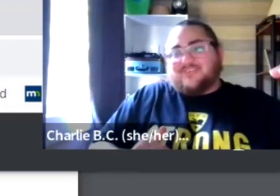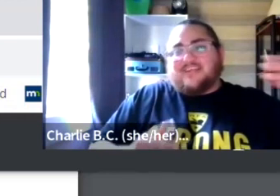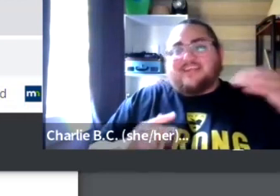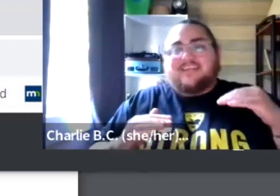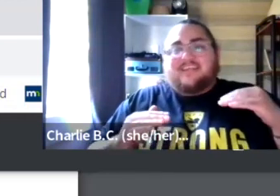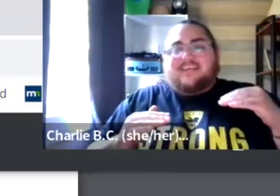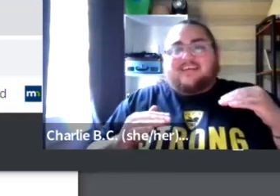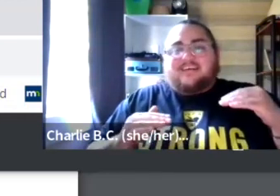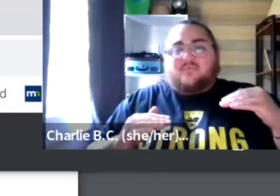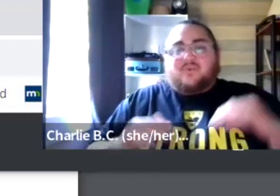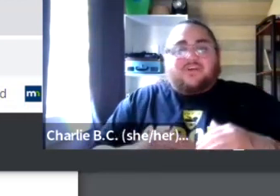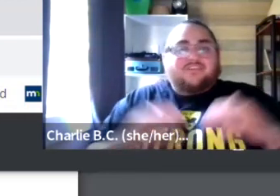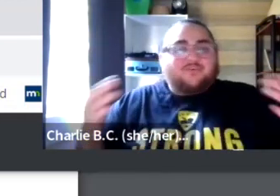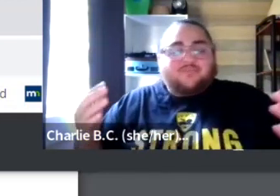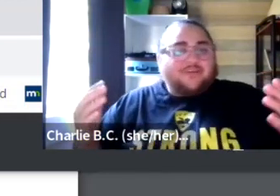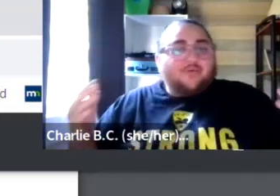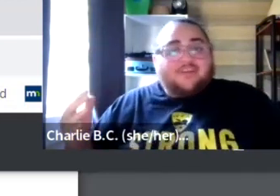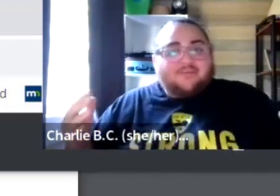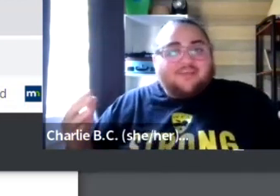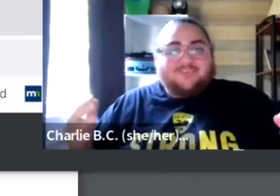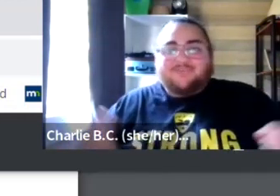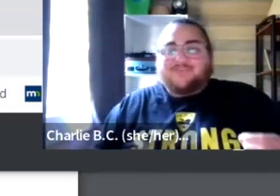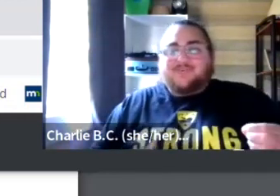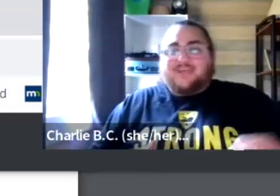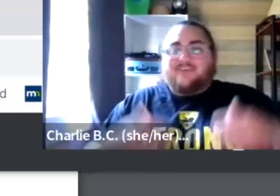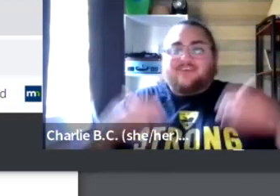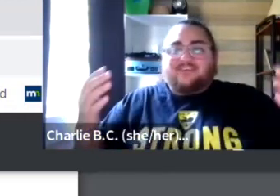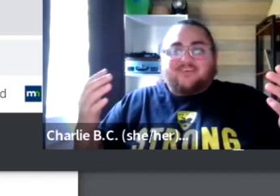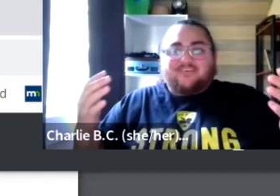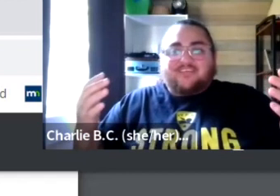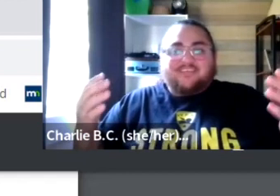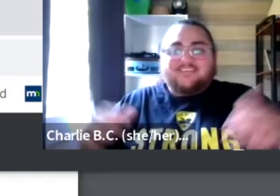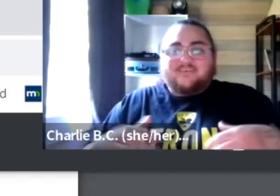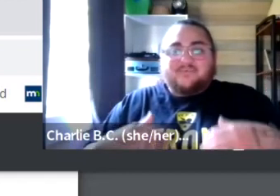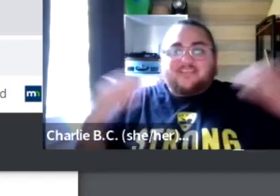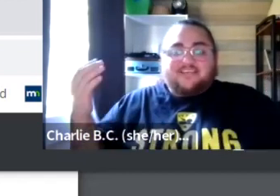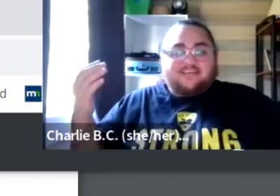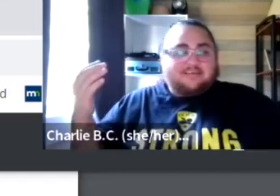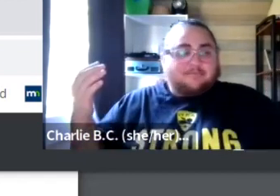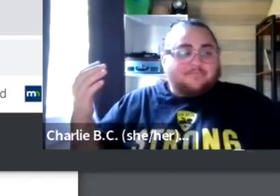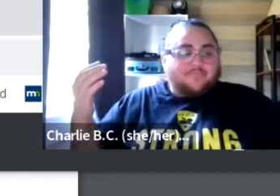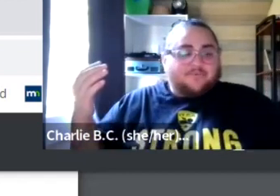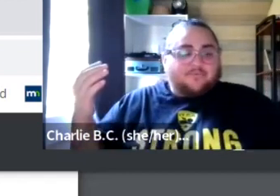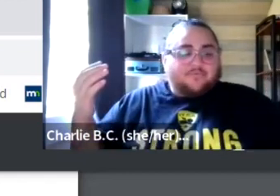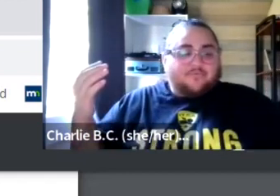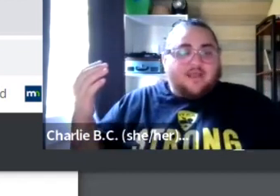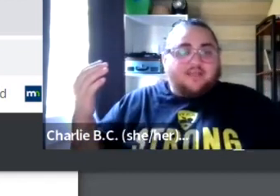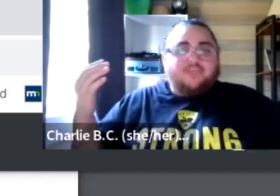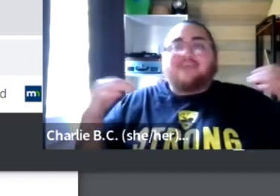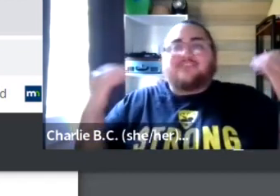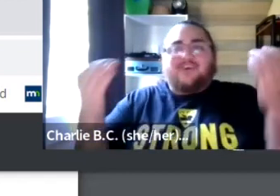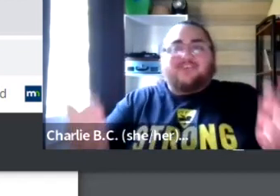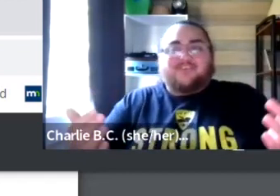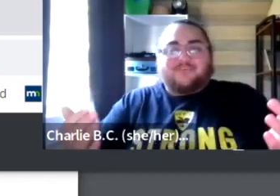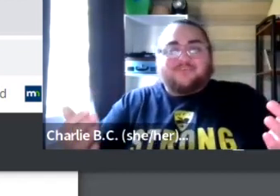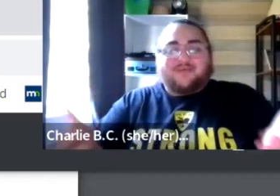social workers, right? And we're also very queer in my household. So we have on our license that we say,